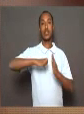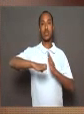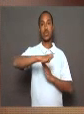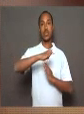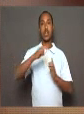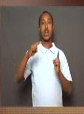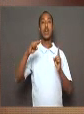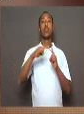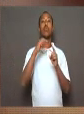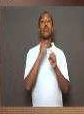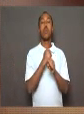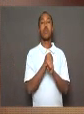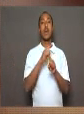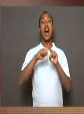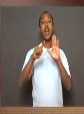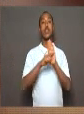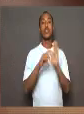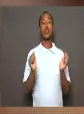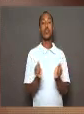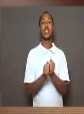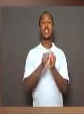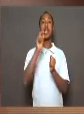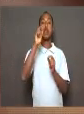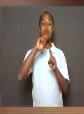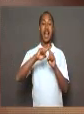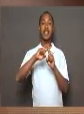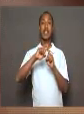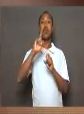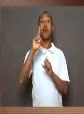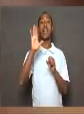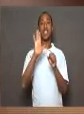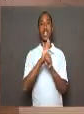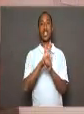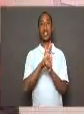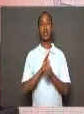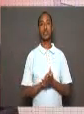electron to form ions with a +1 charge.